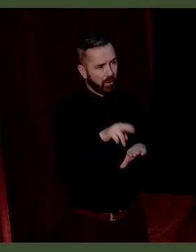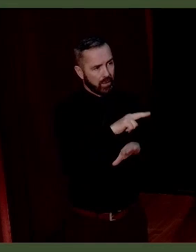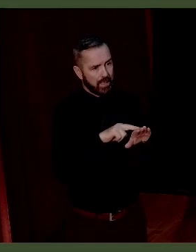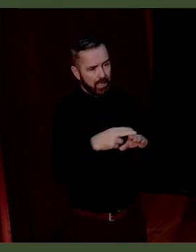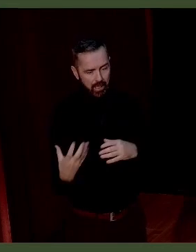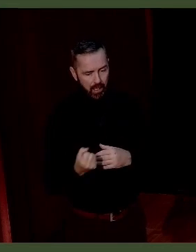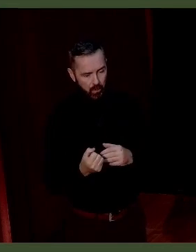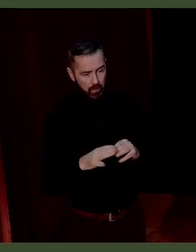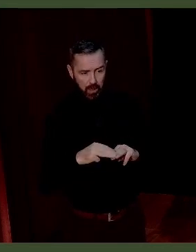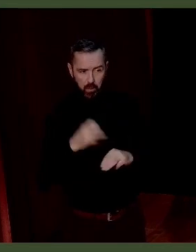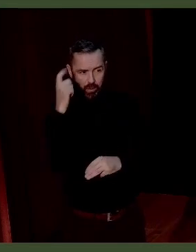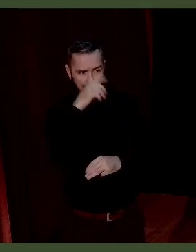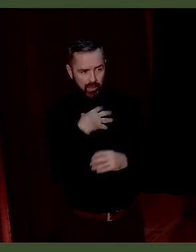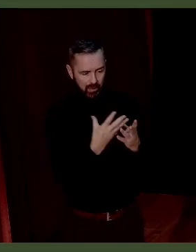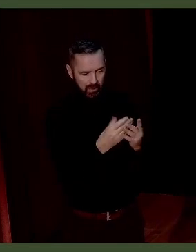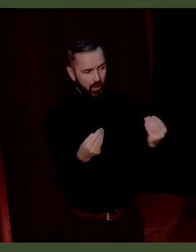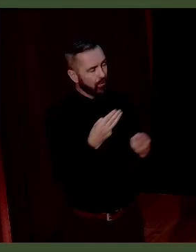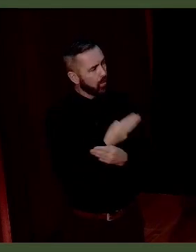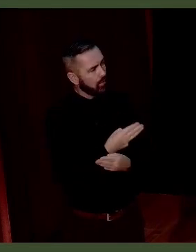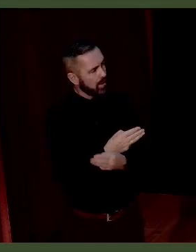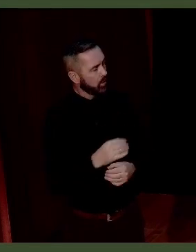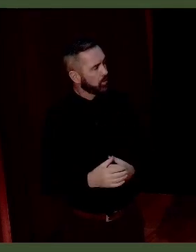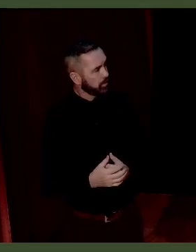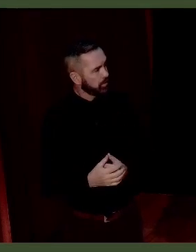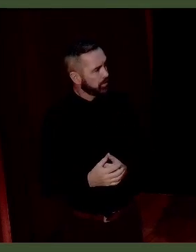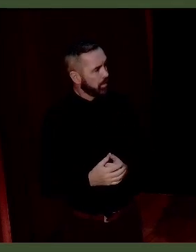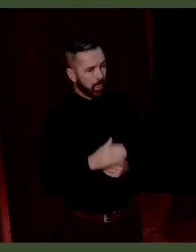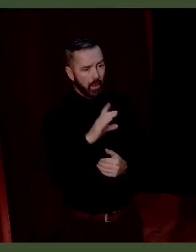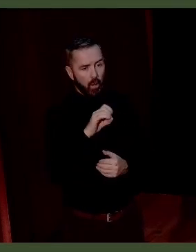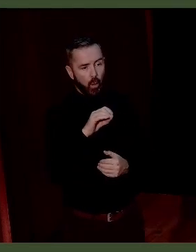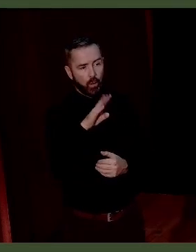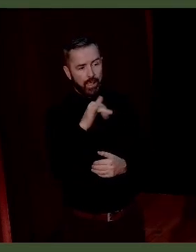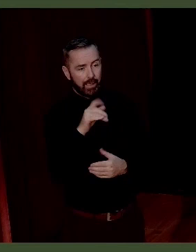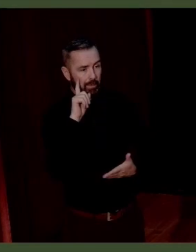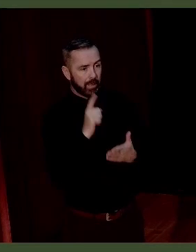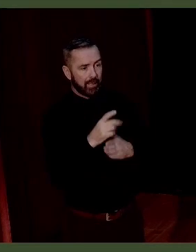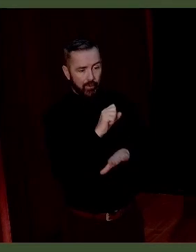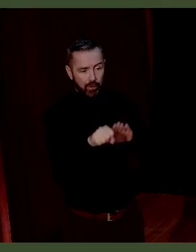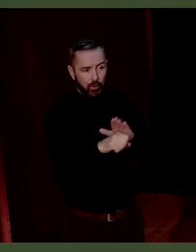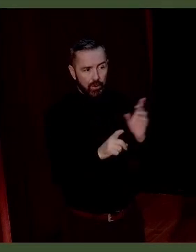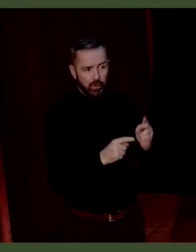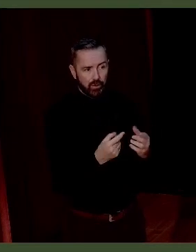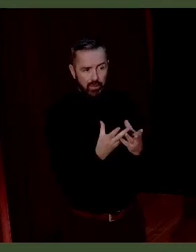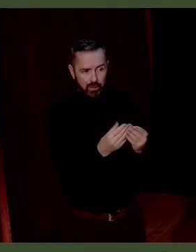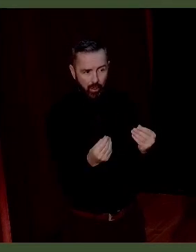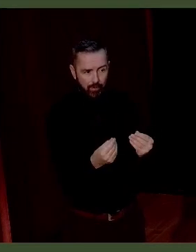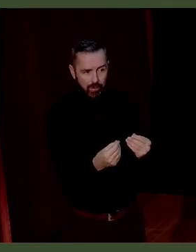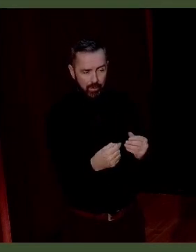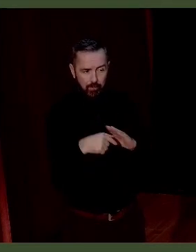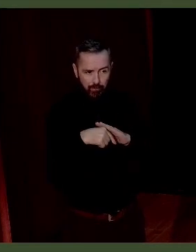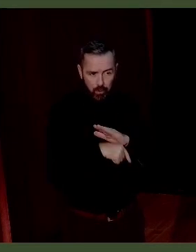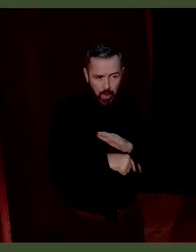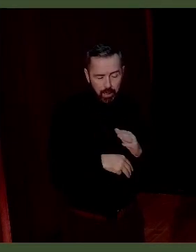income and you're making it more difficult to solve poverty. In other words, O'Kelly believed that the state should solve the fundamental problem of